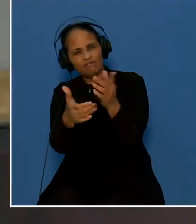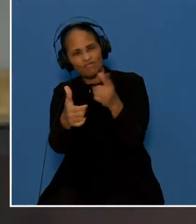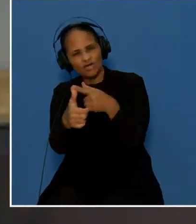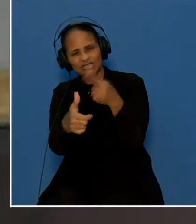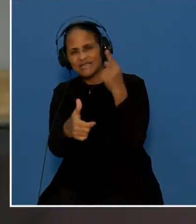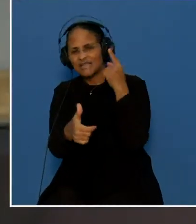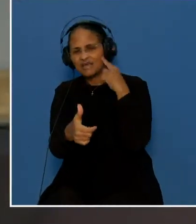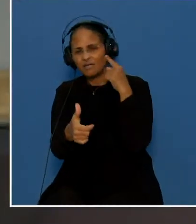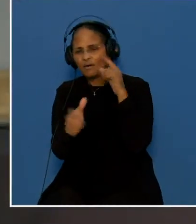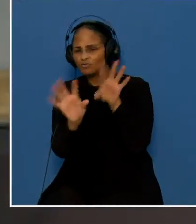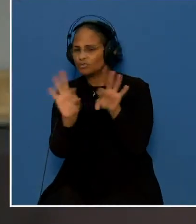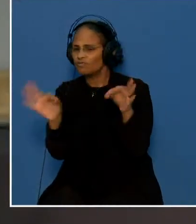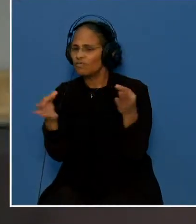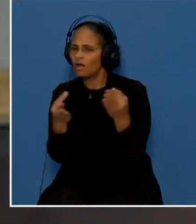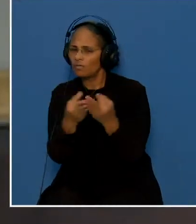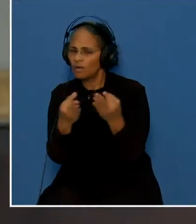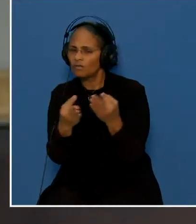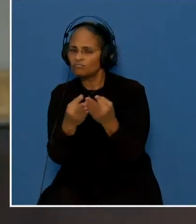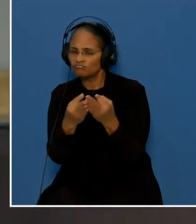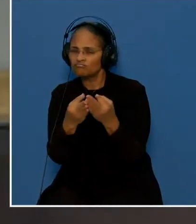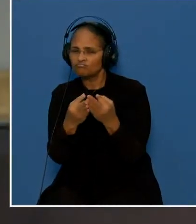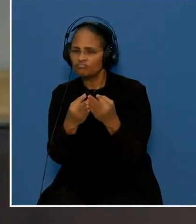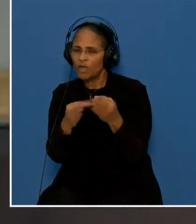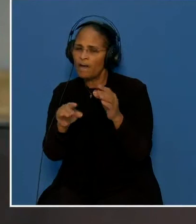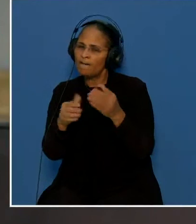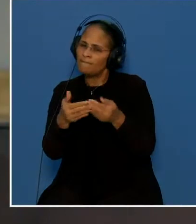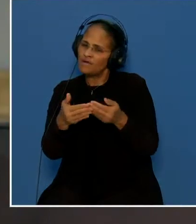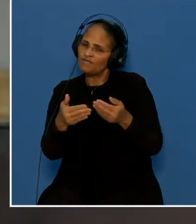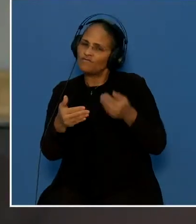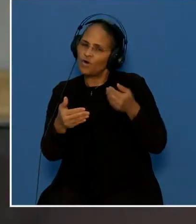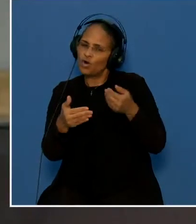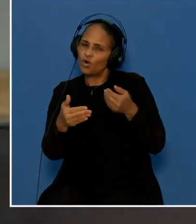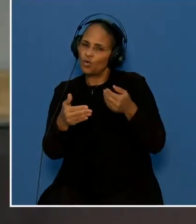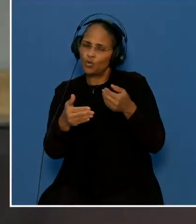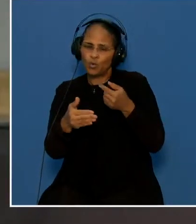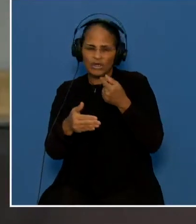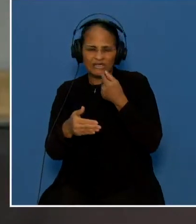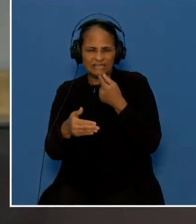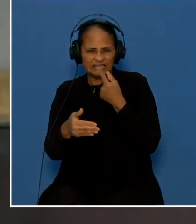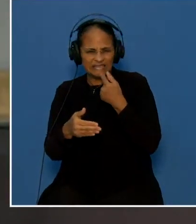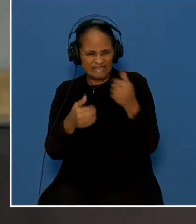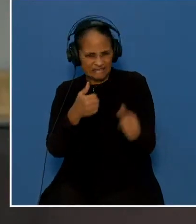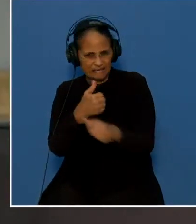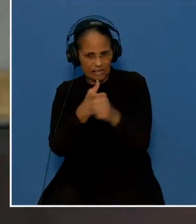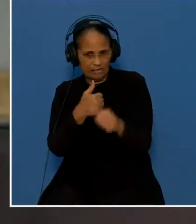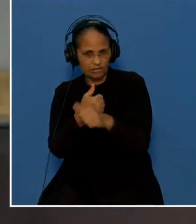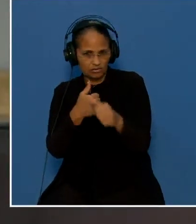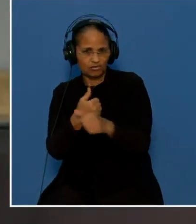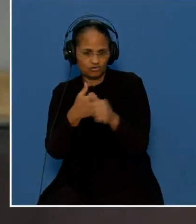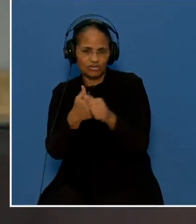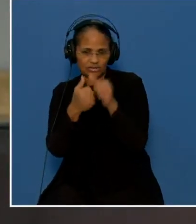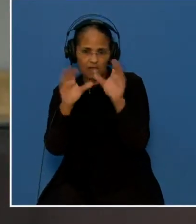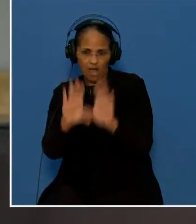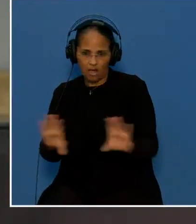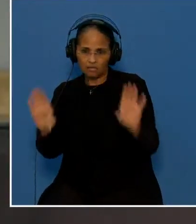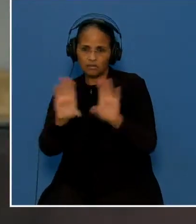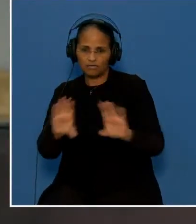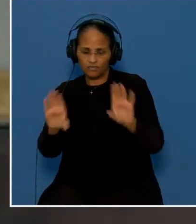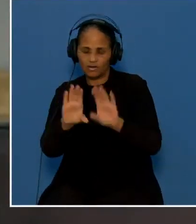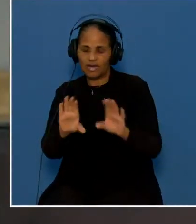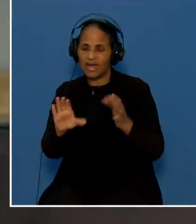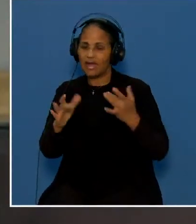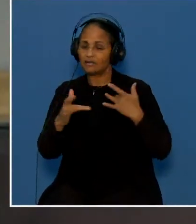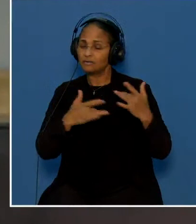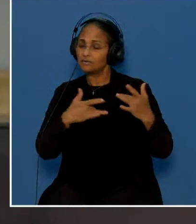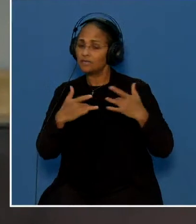ones before you engage in any potentially risky health behaviors this New Year's Eve. Especially consider our elderly